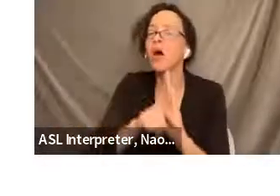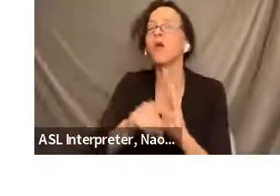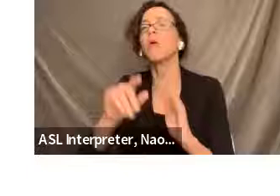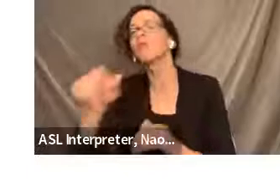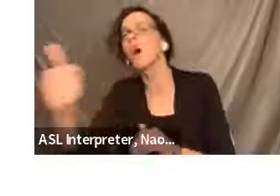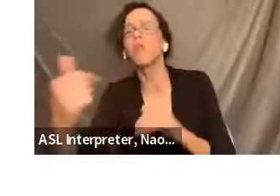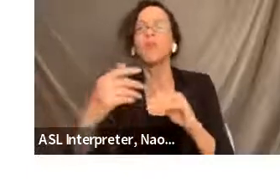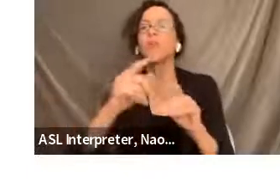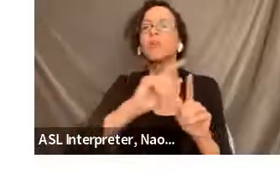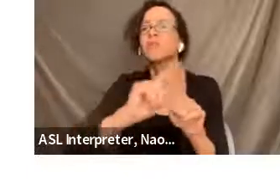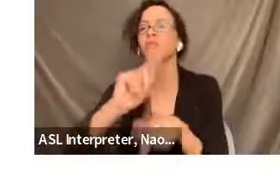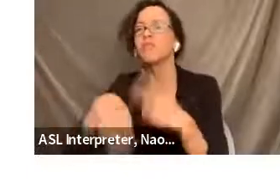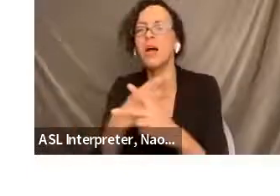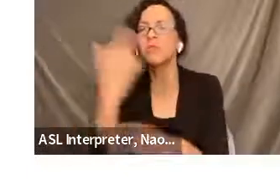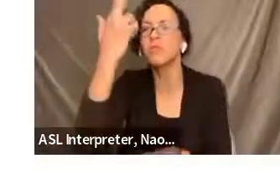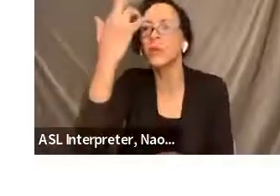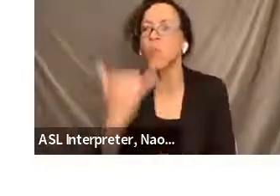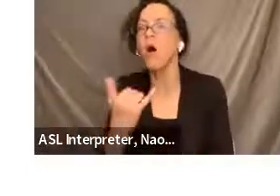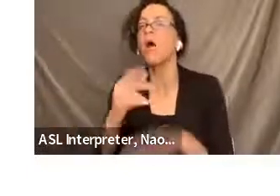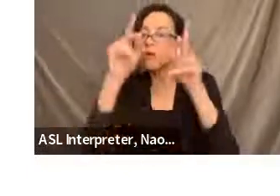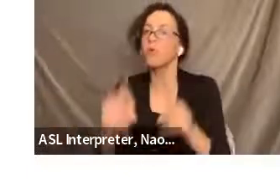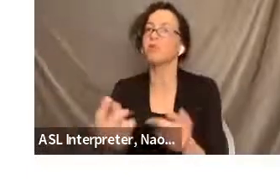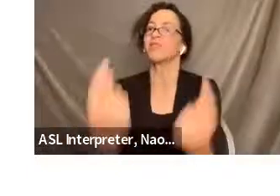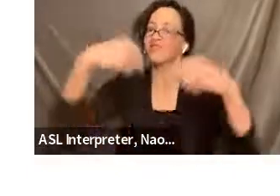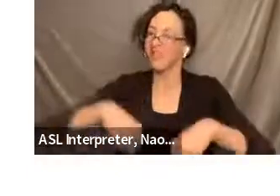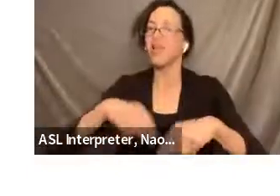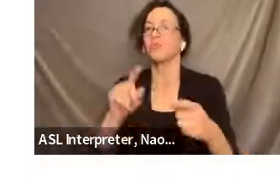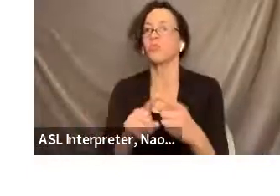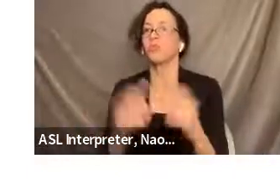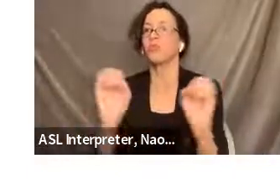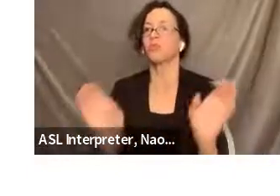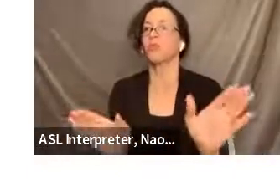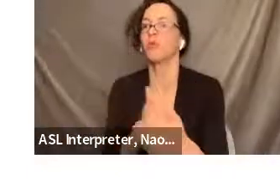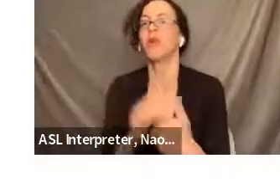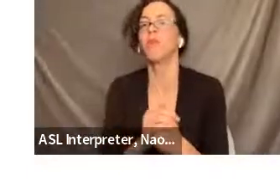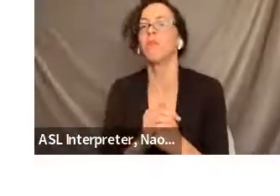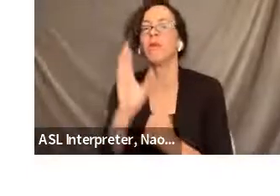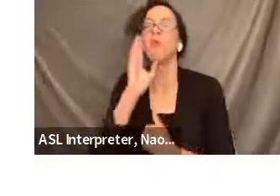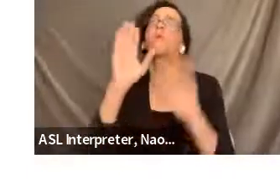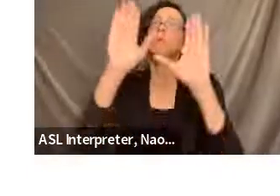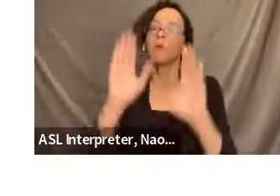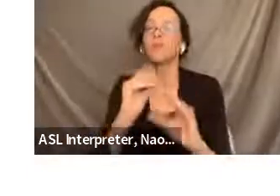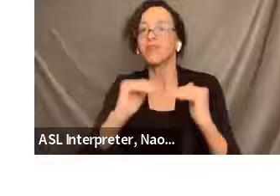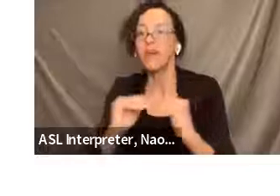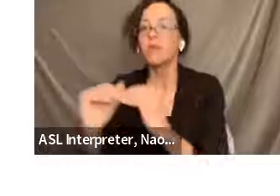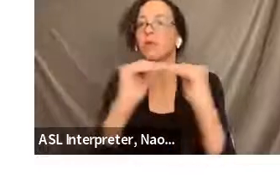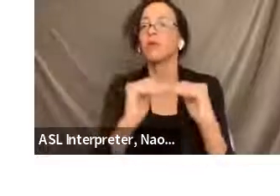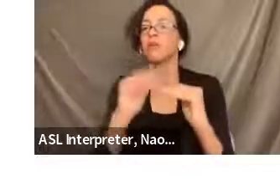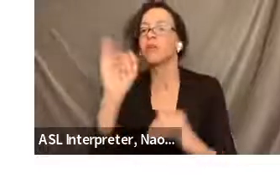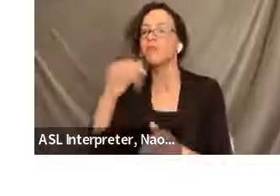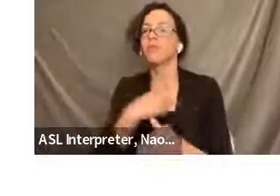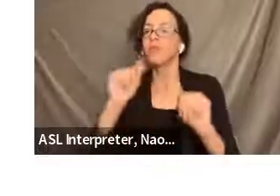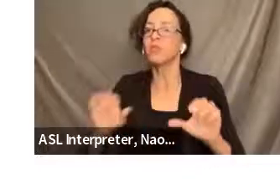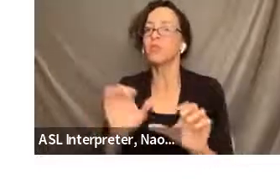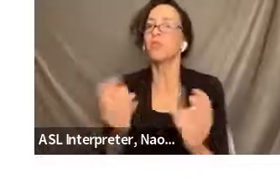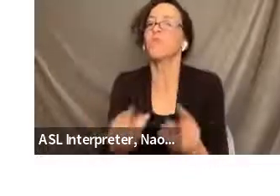it be beautiful and more equitable if we can do more in the community, in the setting? If someone has high blood pressure